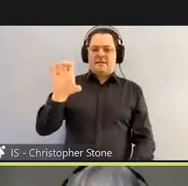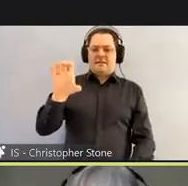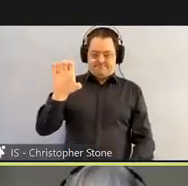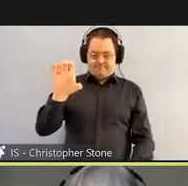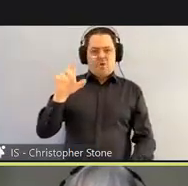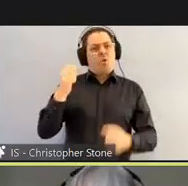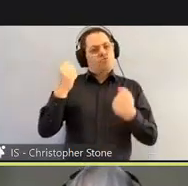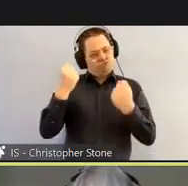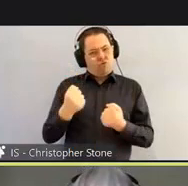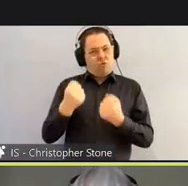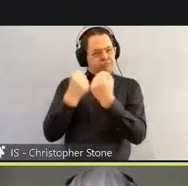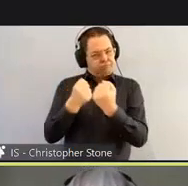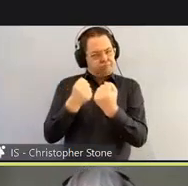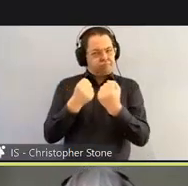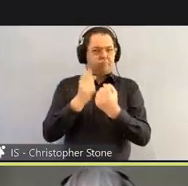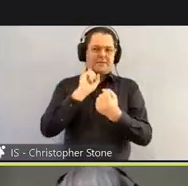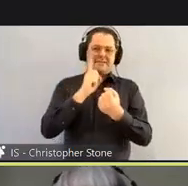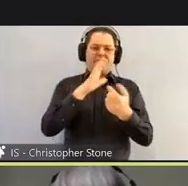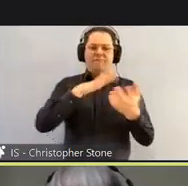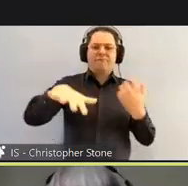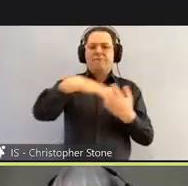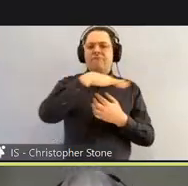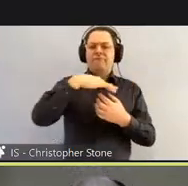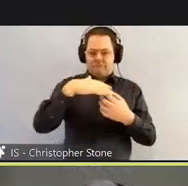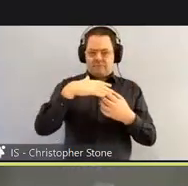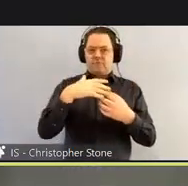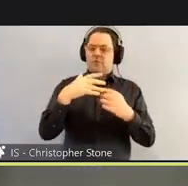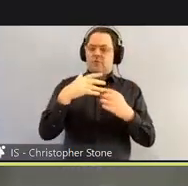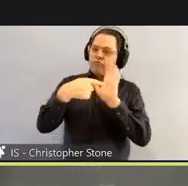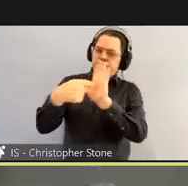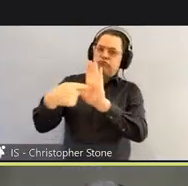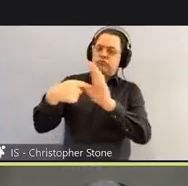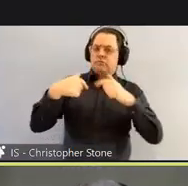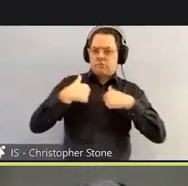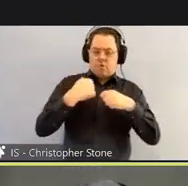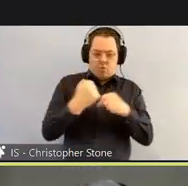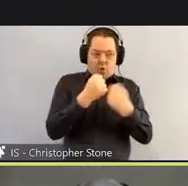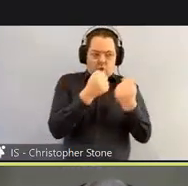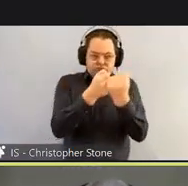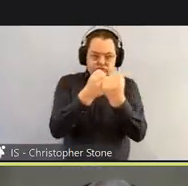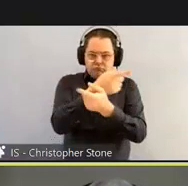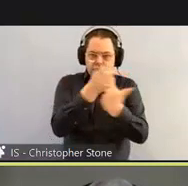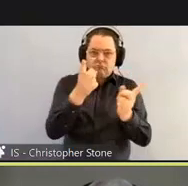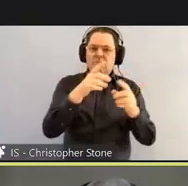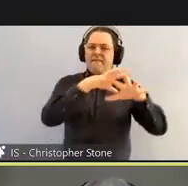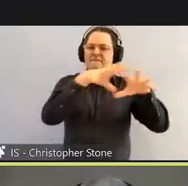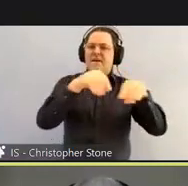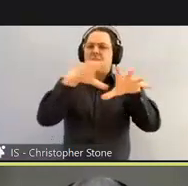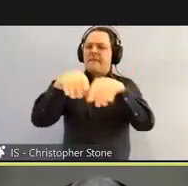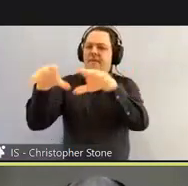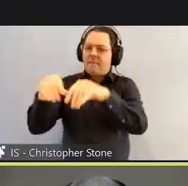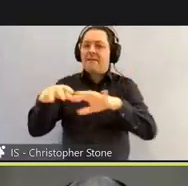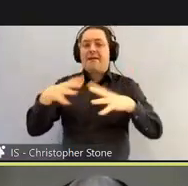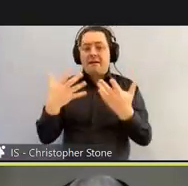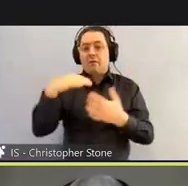share some of her experiences of working with families to help them and help improve communication between children